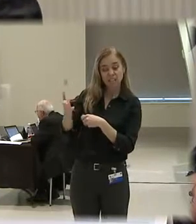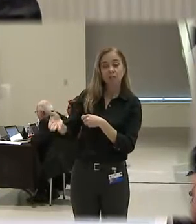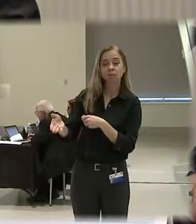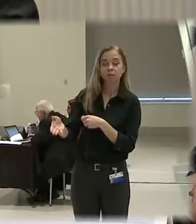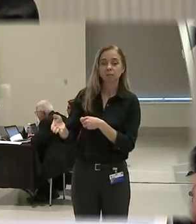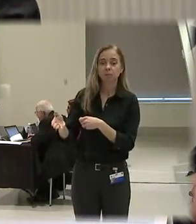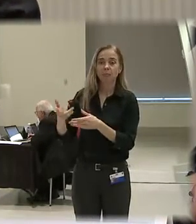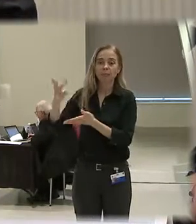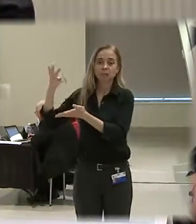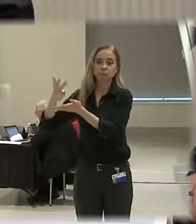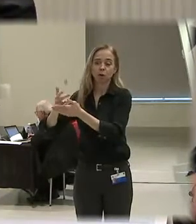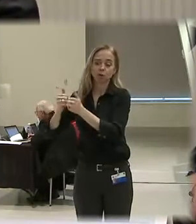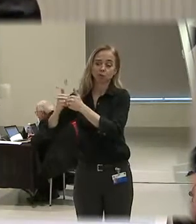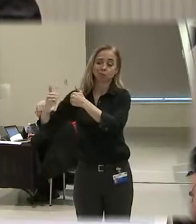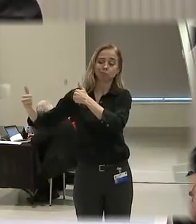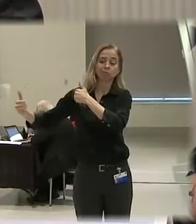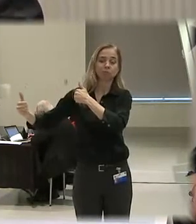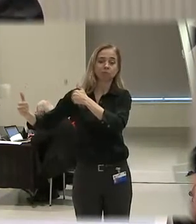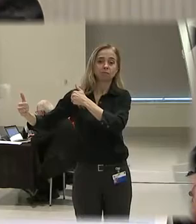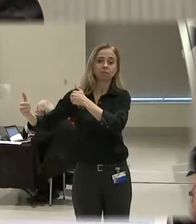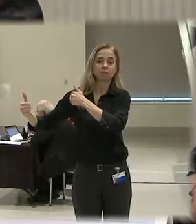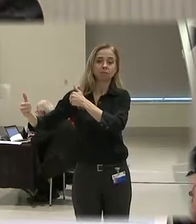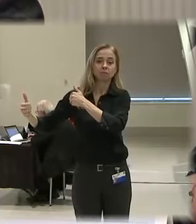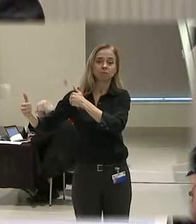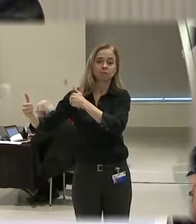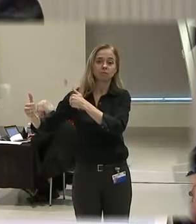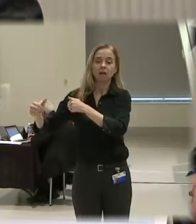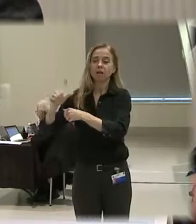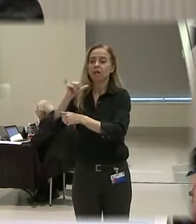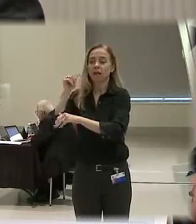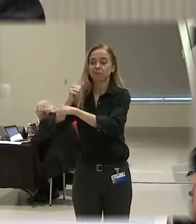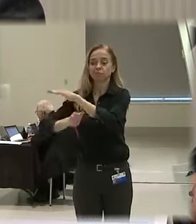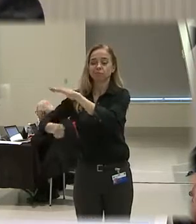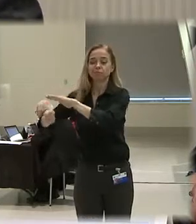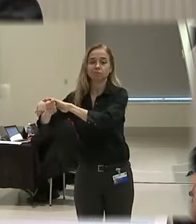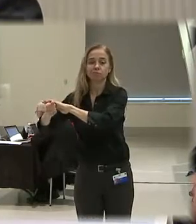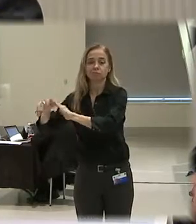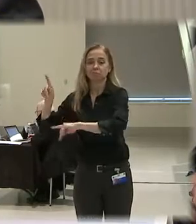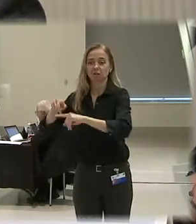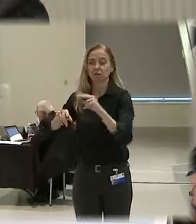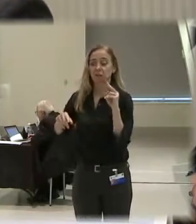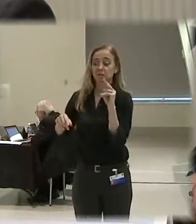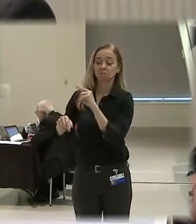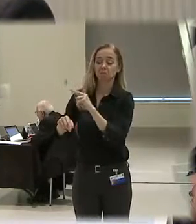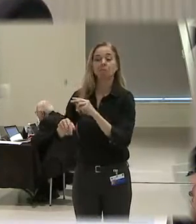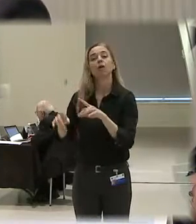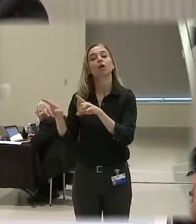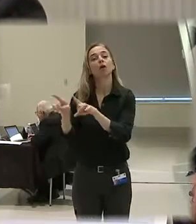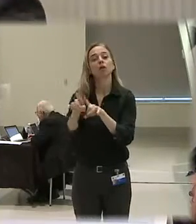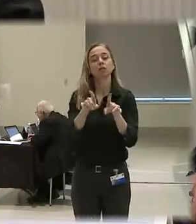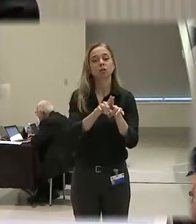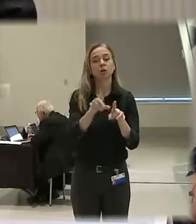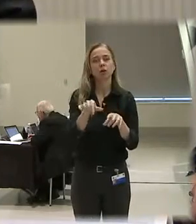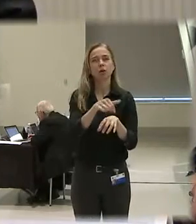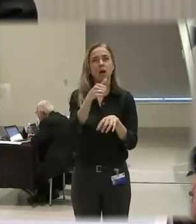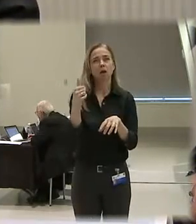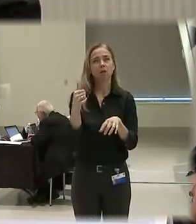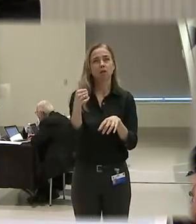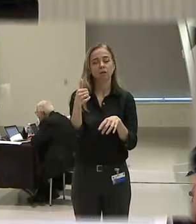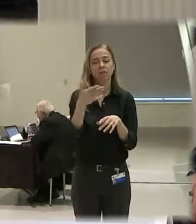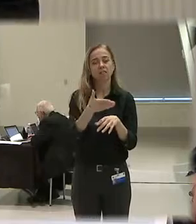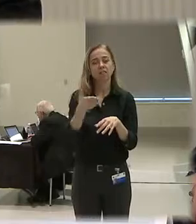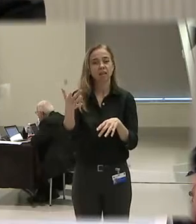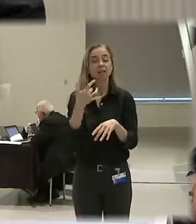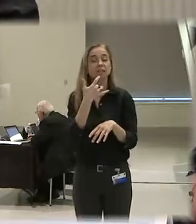it would be parked away from the protest and hidden from view. Also similar to what other agencies have